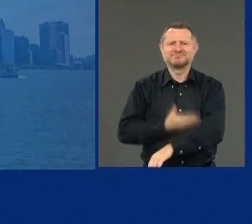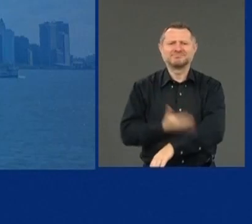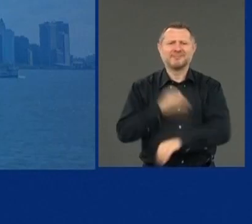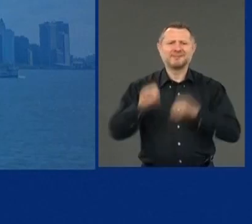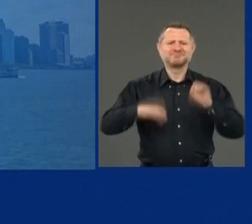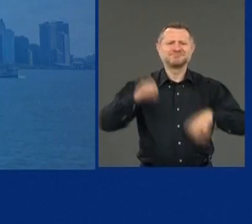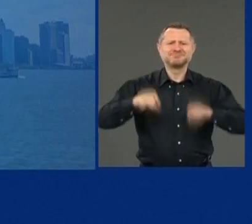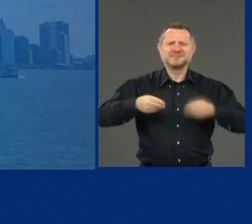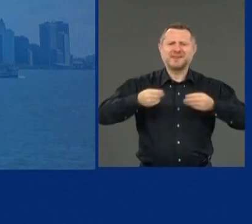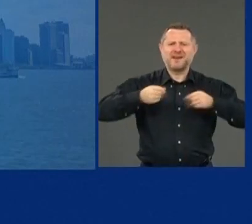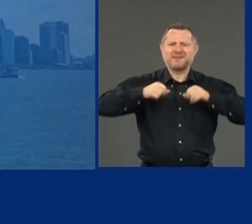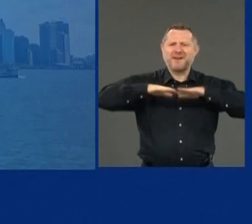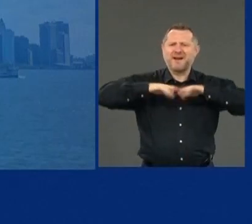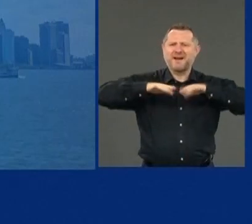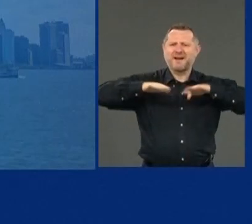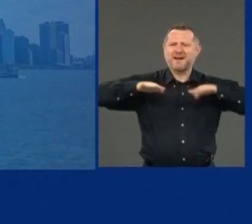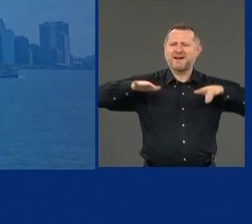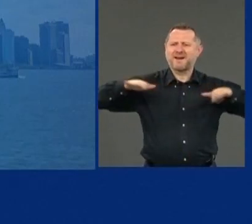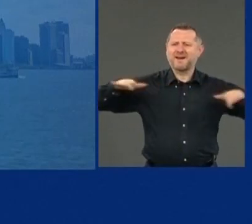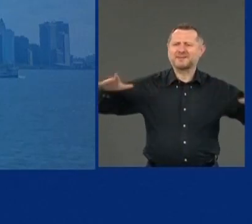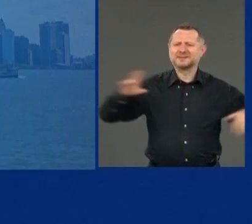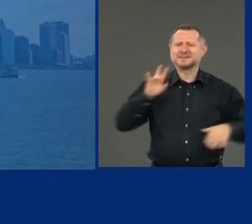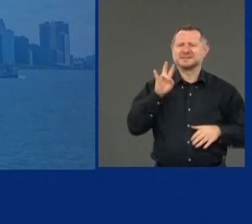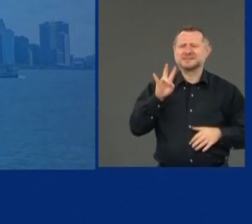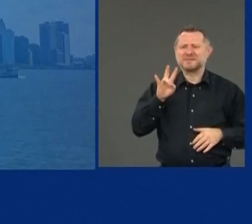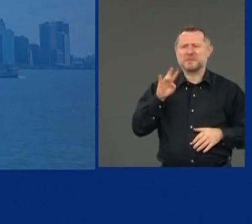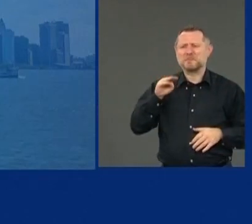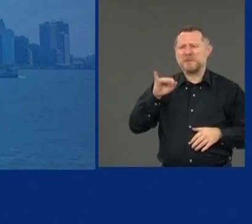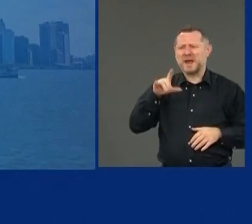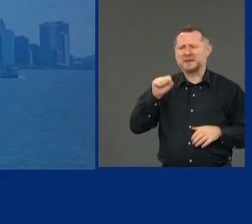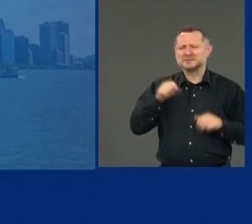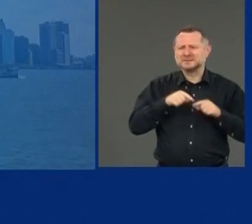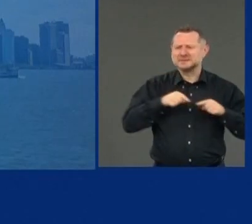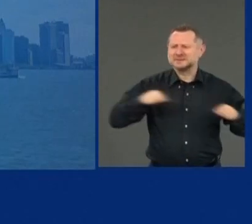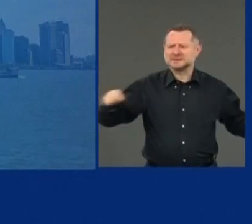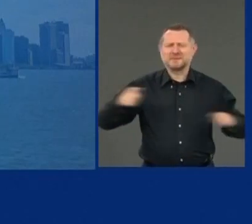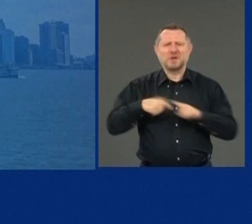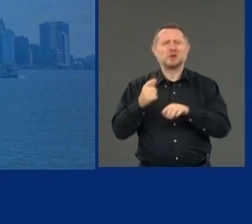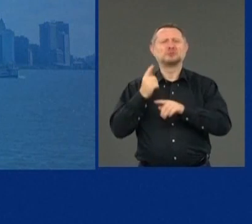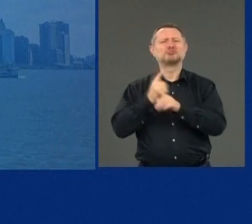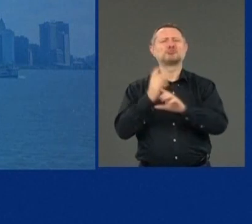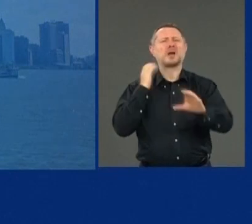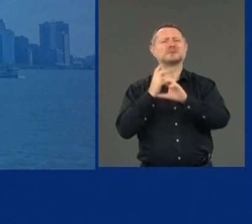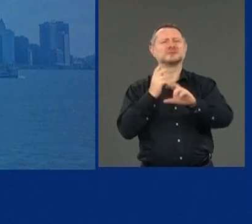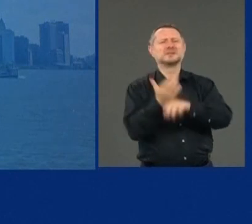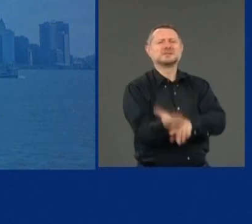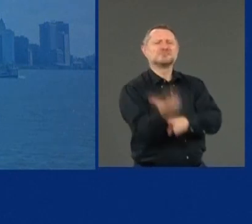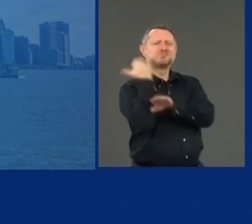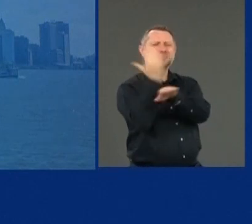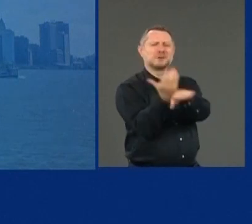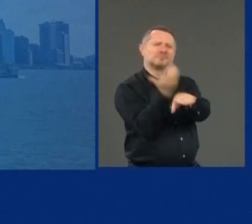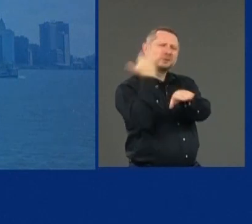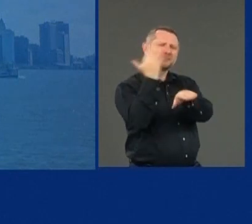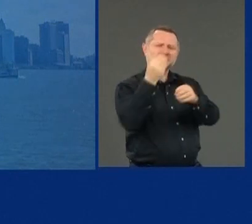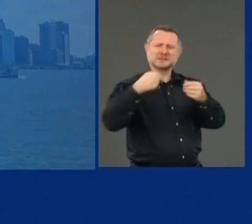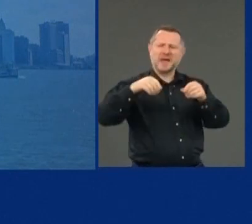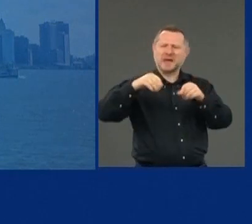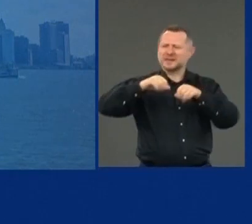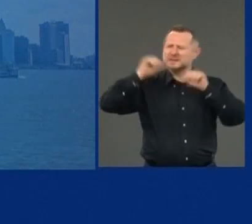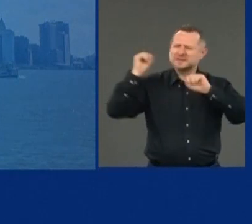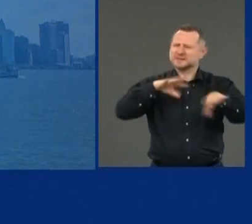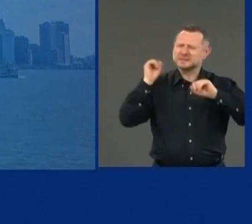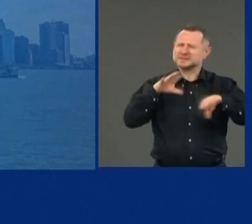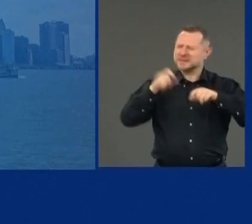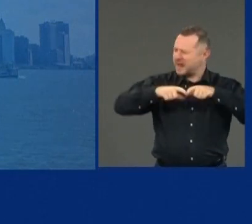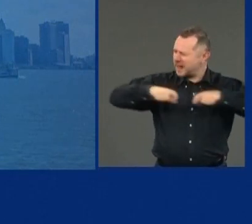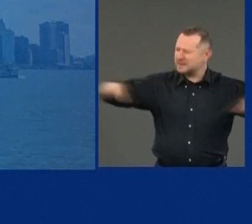7 miles of fill. They filled a 7-mile